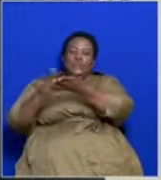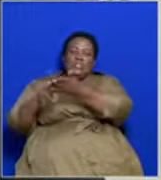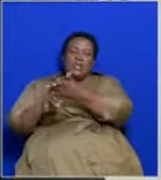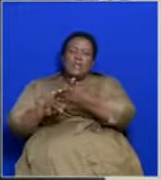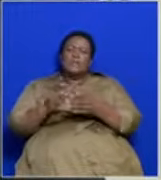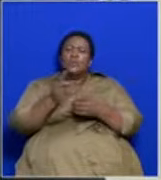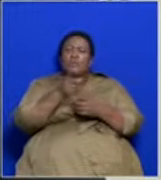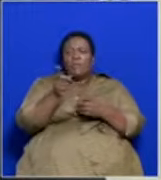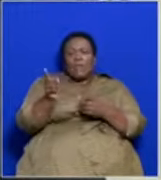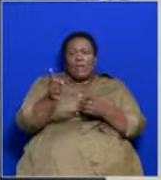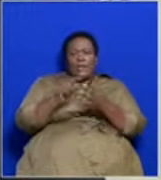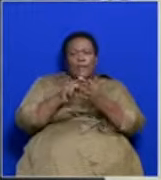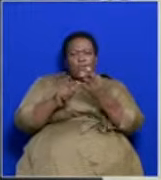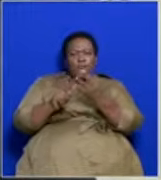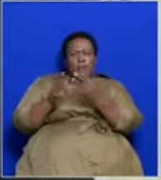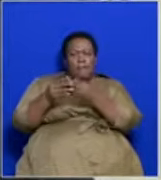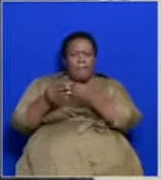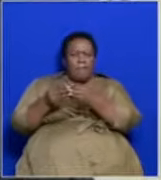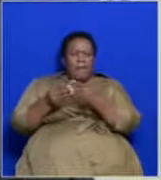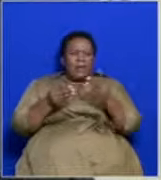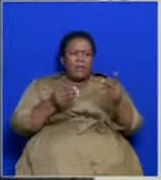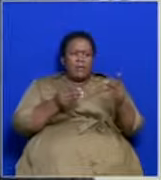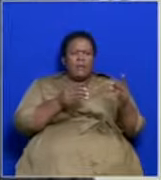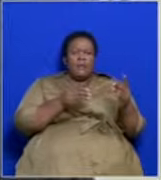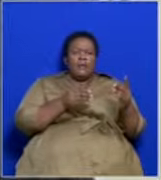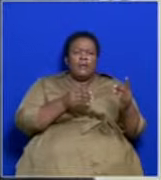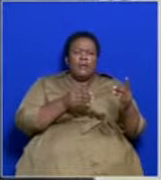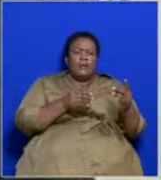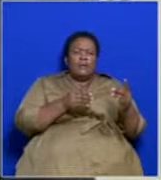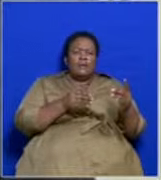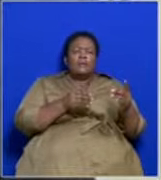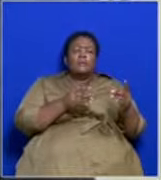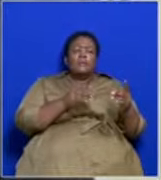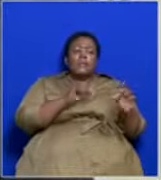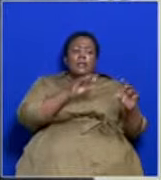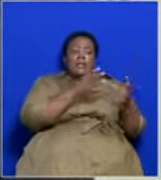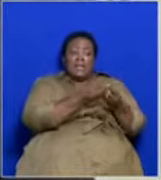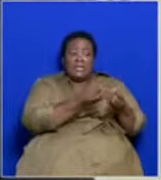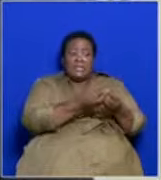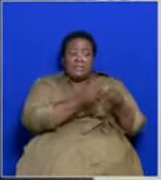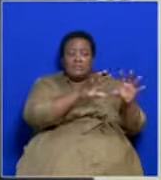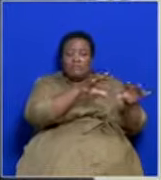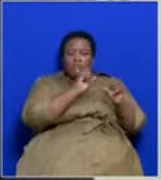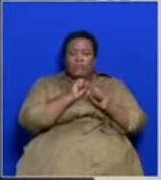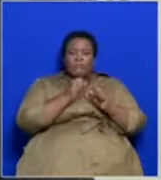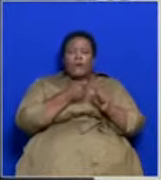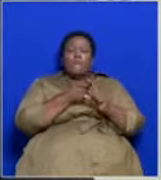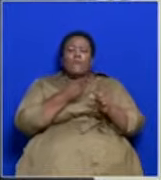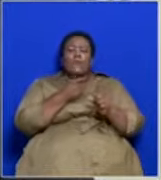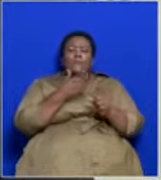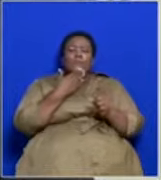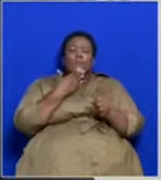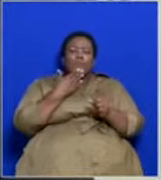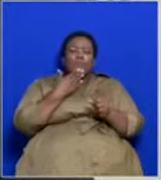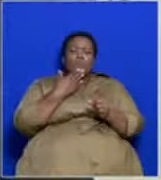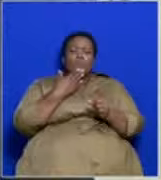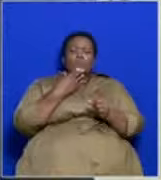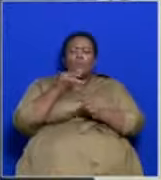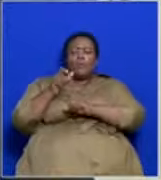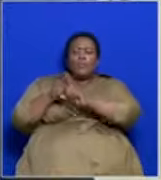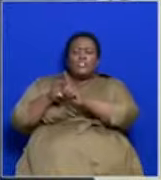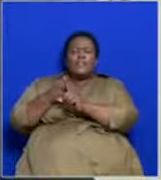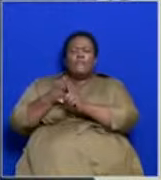items were handed to a Congolese national claimed to be the lawful owner as per